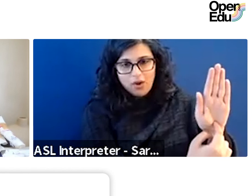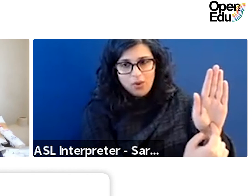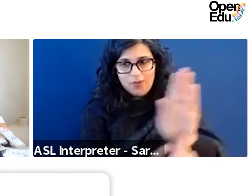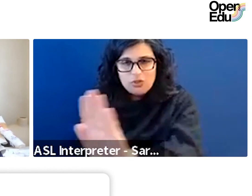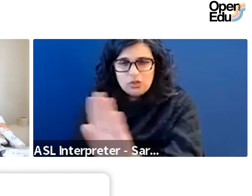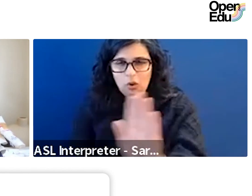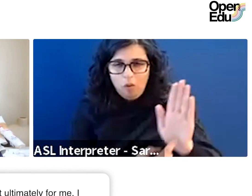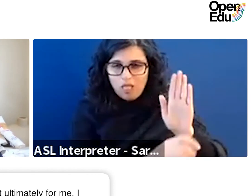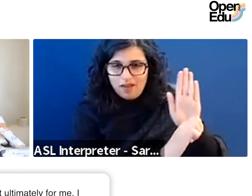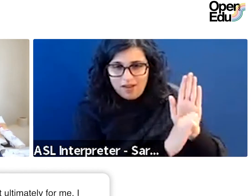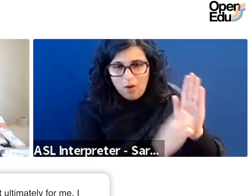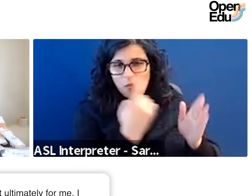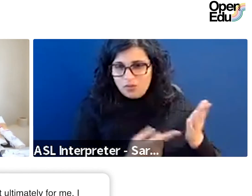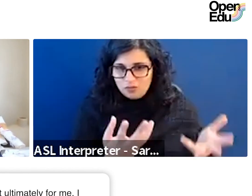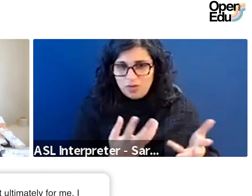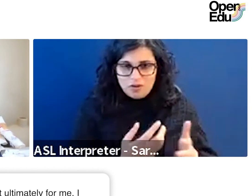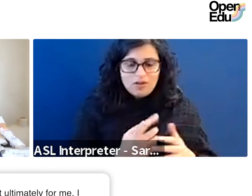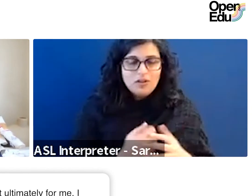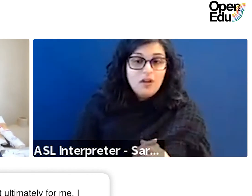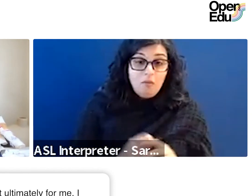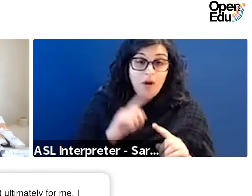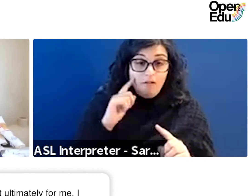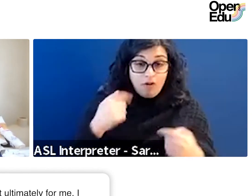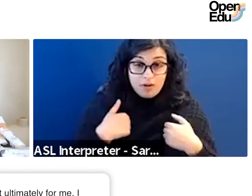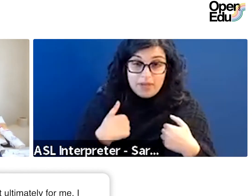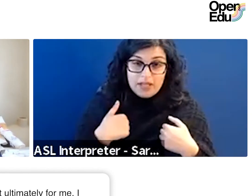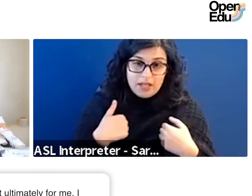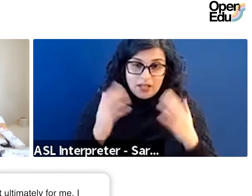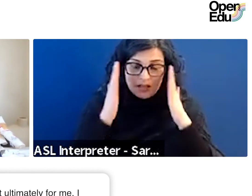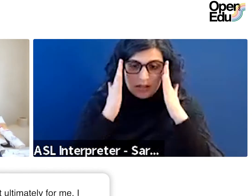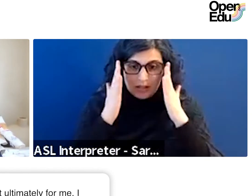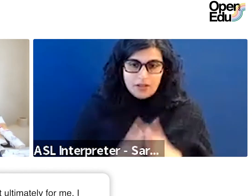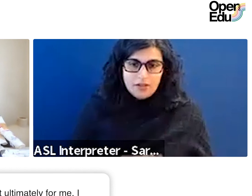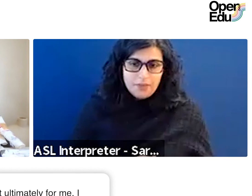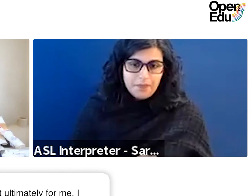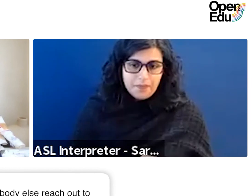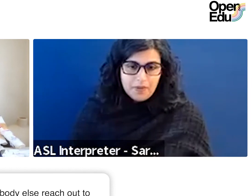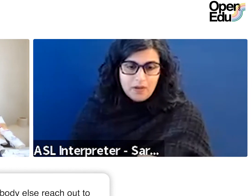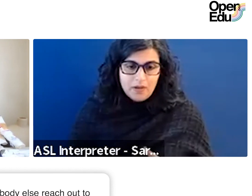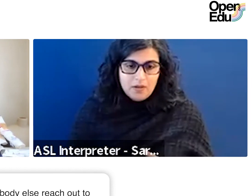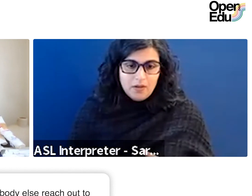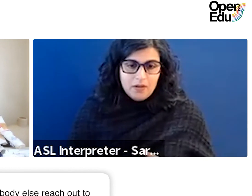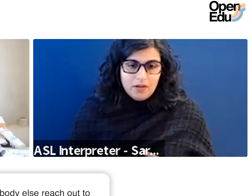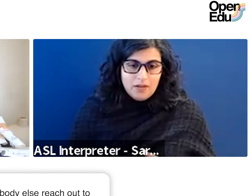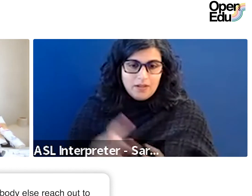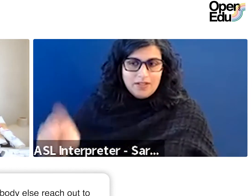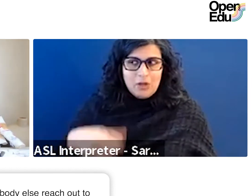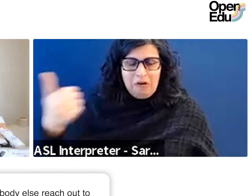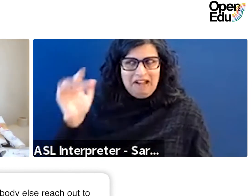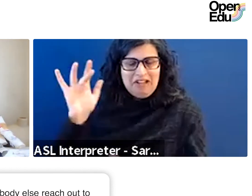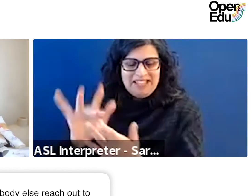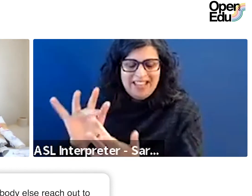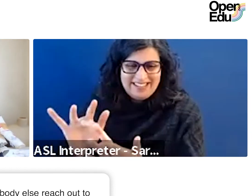people. But ultimately for me, I ended up just like having somebody else reach out to